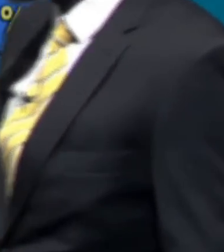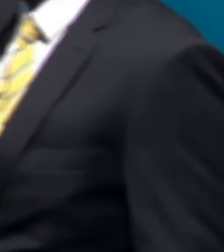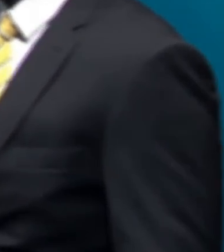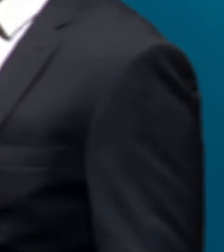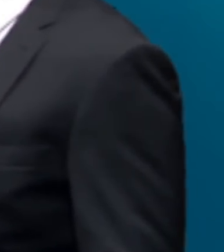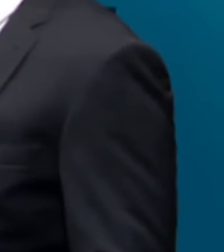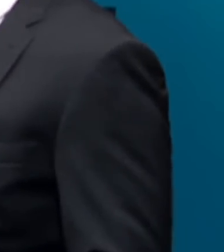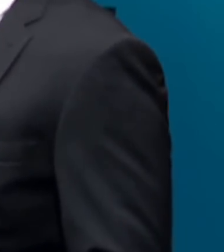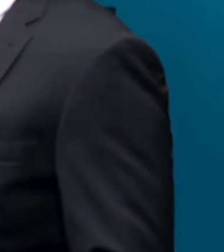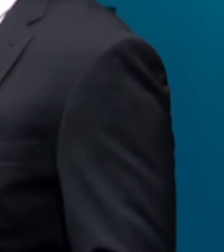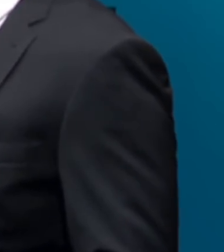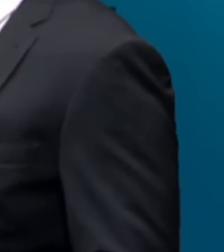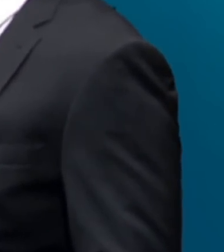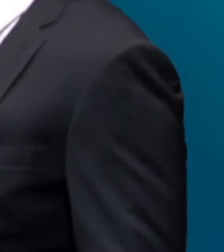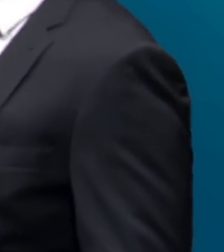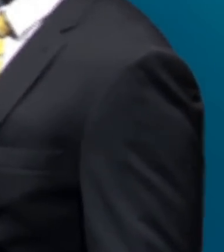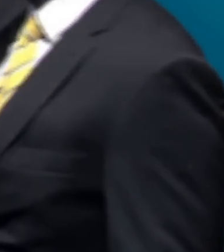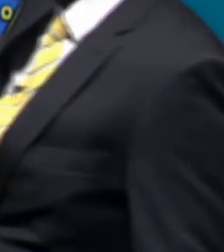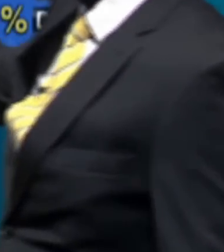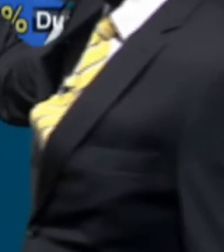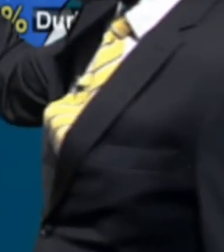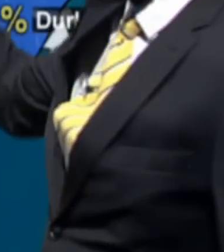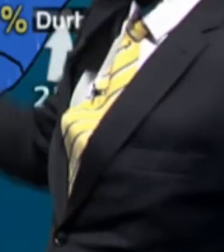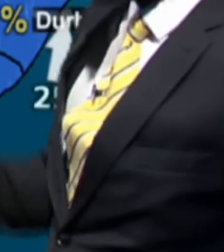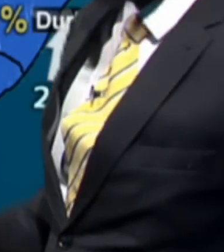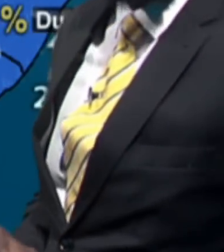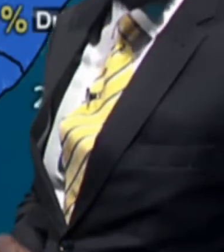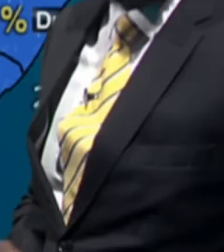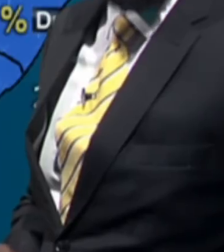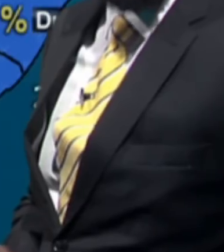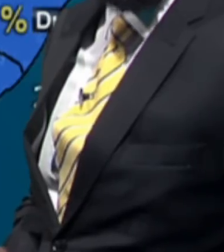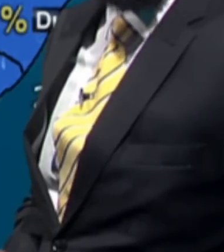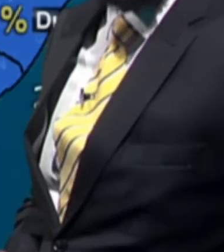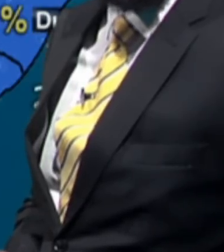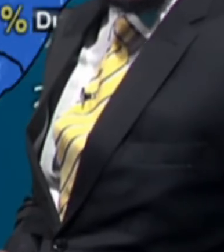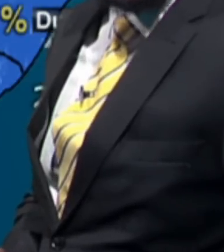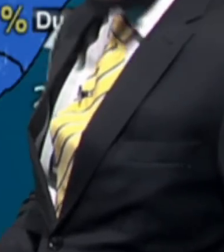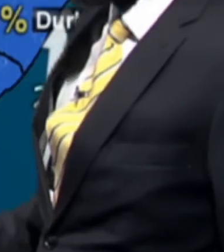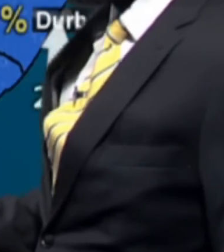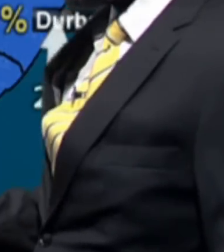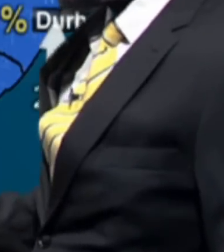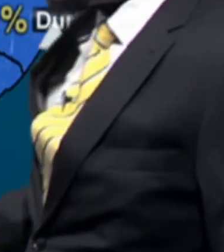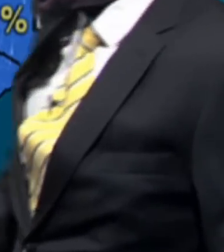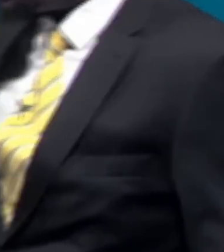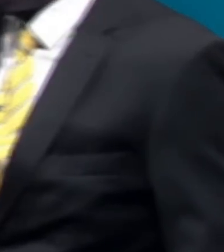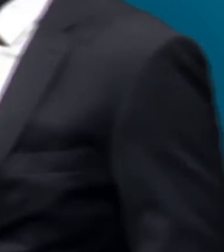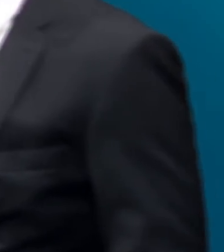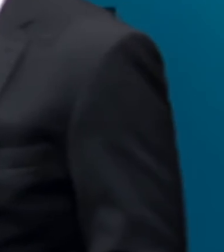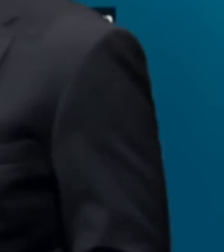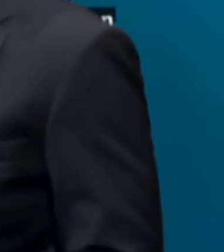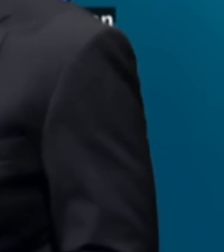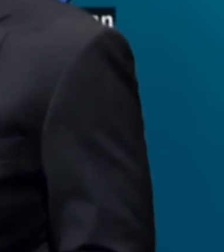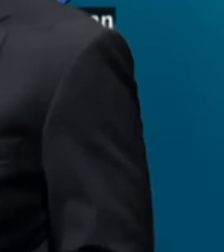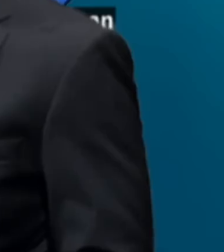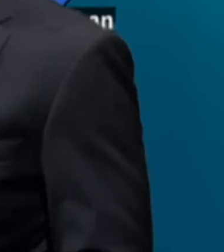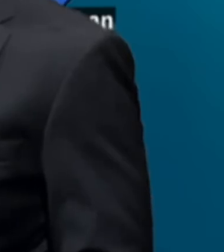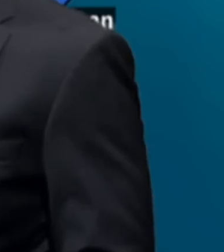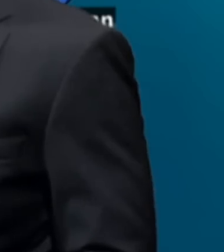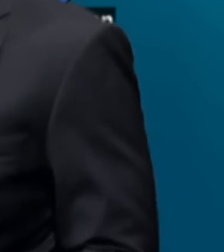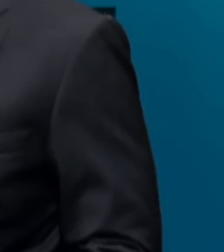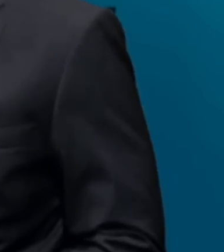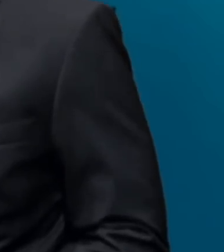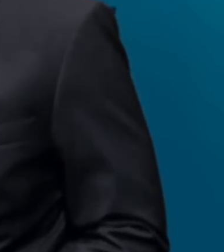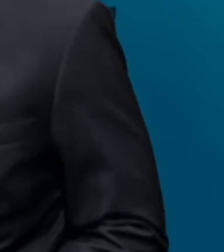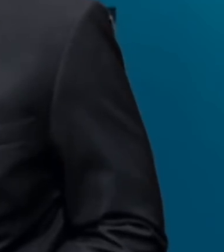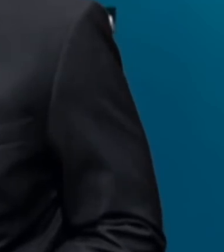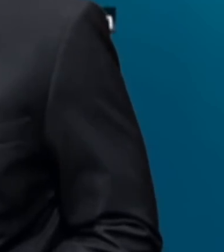hlebe matla di toto hona se fihla ka mafikeng di bule bua le hole ho hlokometseng hore di tla hlebe ne ha di shebile hona ka haro ka bophirima ho tla jwale hona ka haro ka